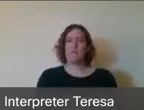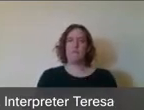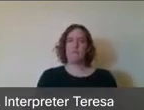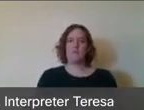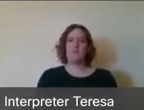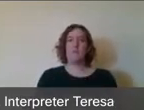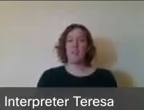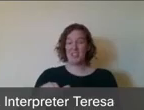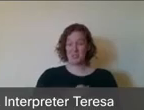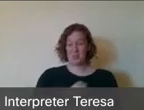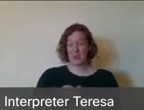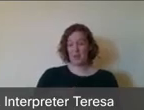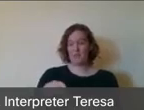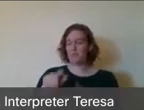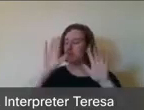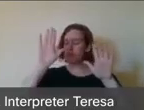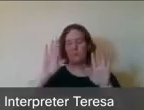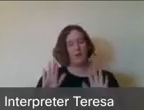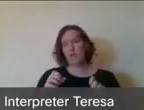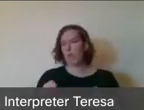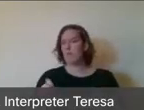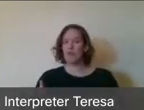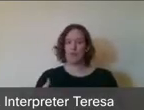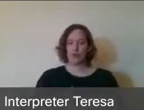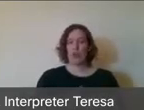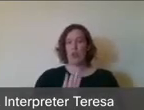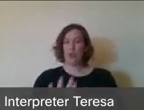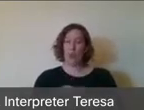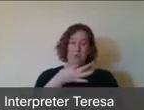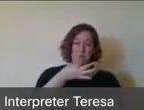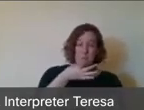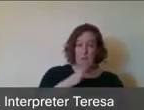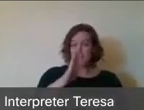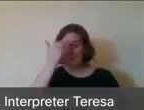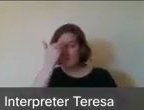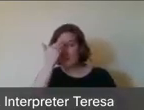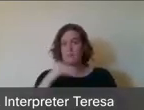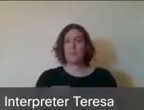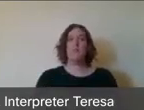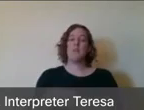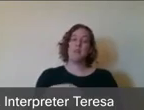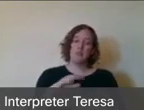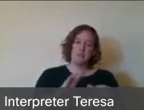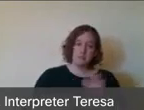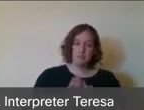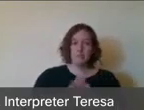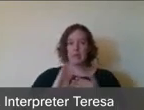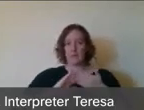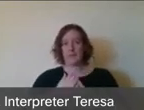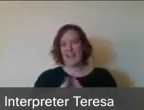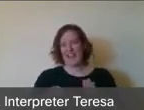Training is a great opportunity to share your expertise, build community, and develop as a